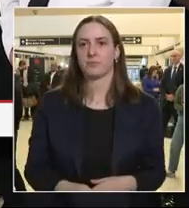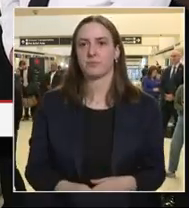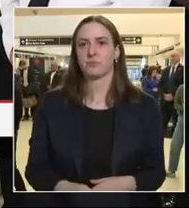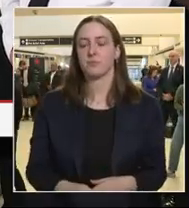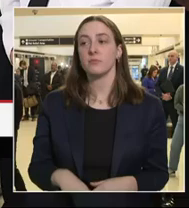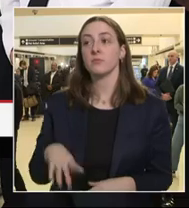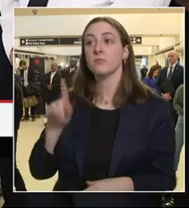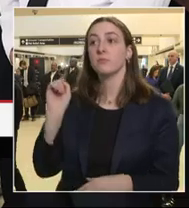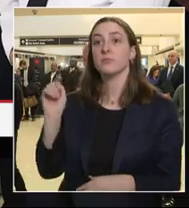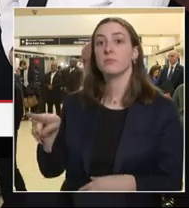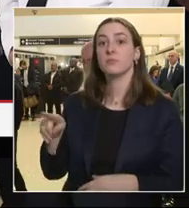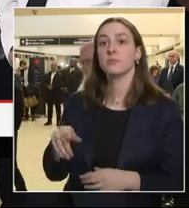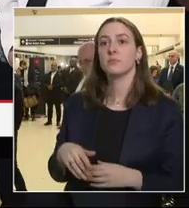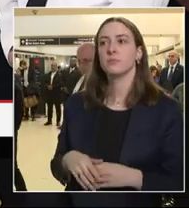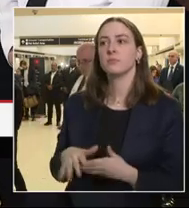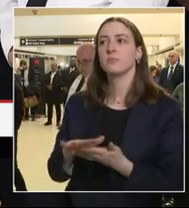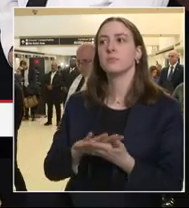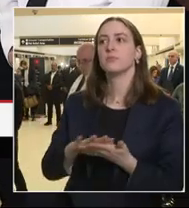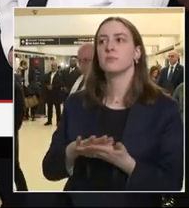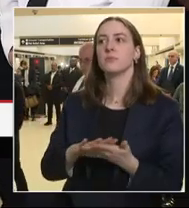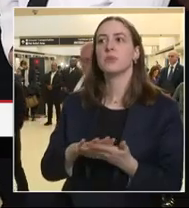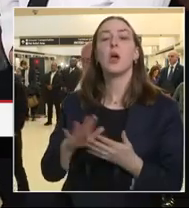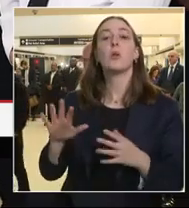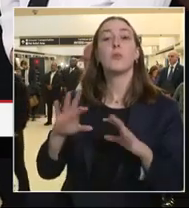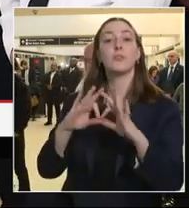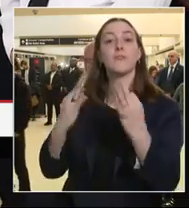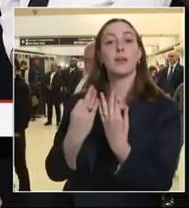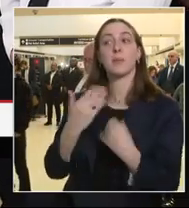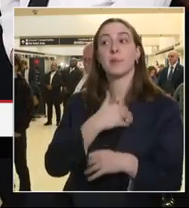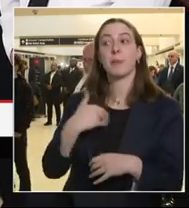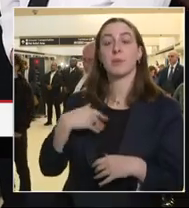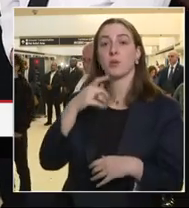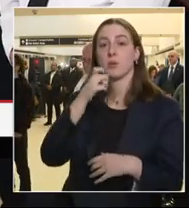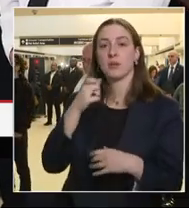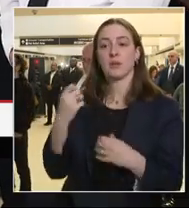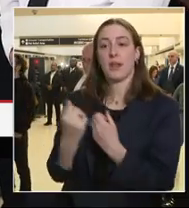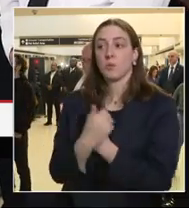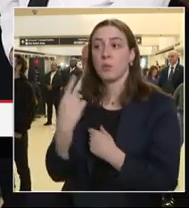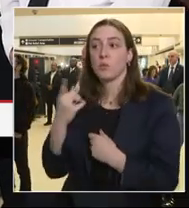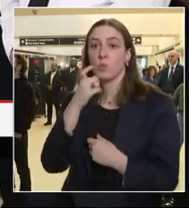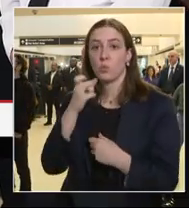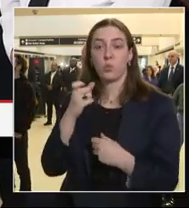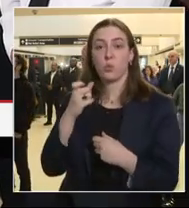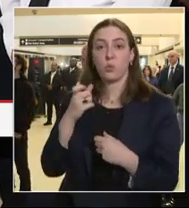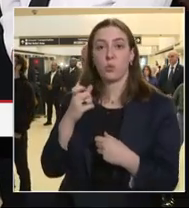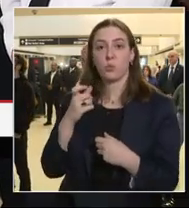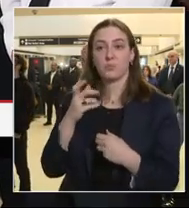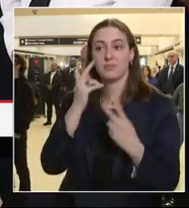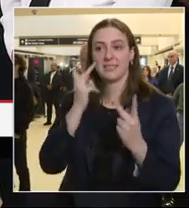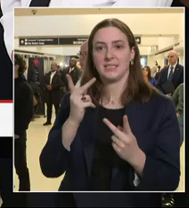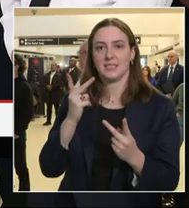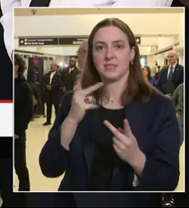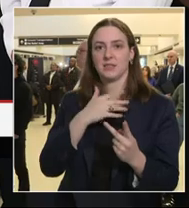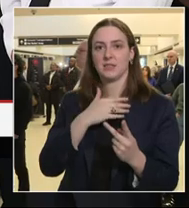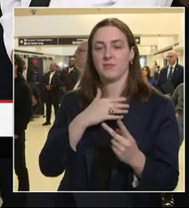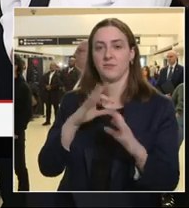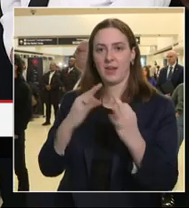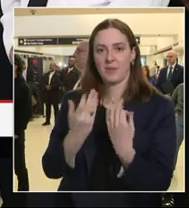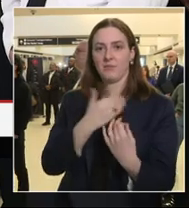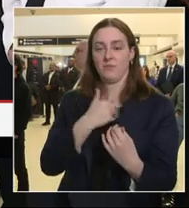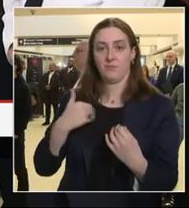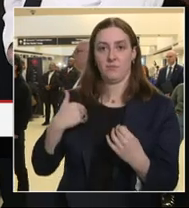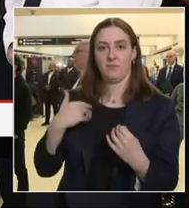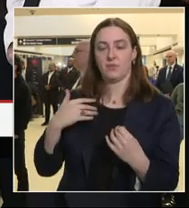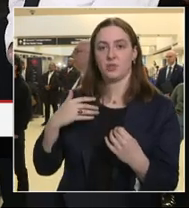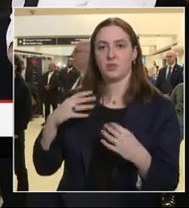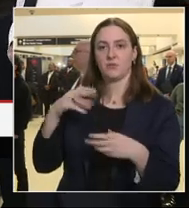who've tragically lost their loved ones, what has that looked like so far? Have any of them been informed? The flight manifest, is there any details you